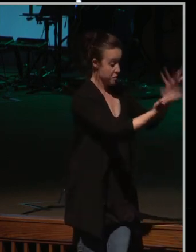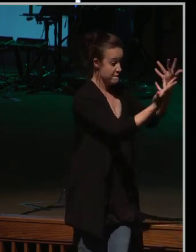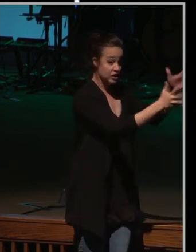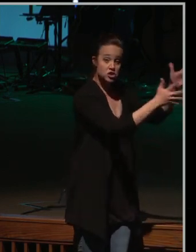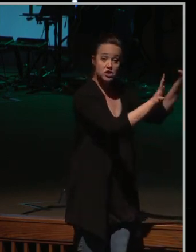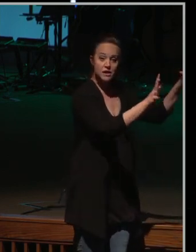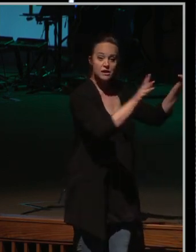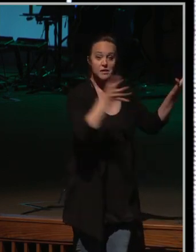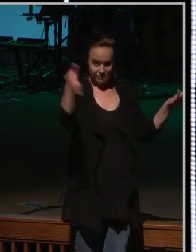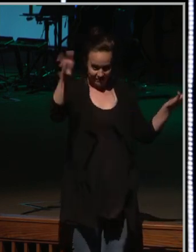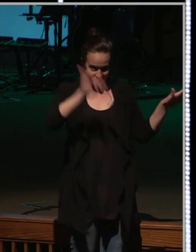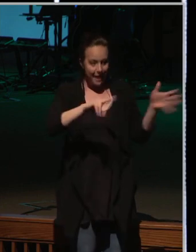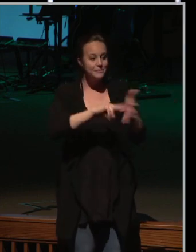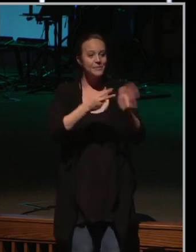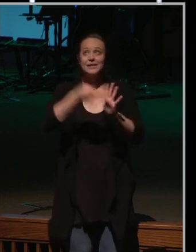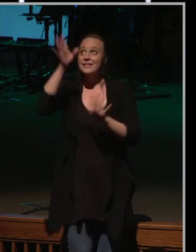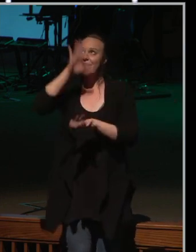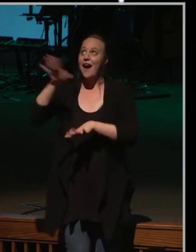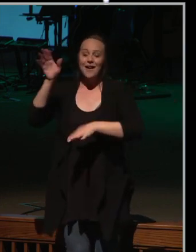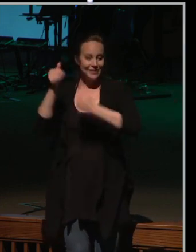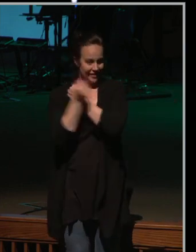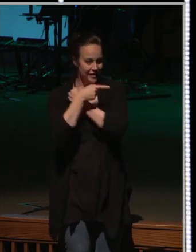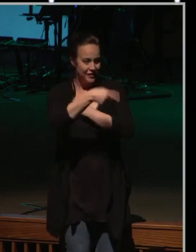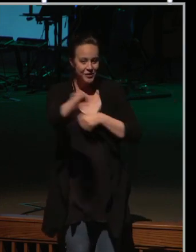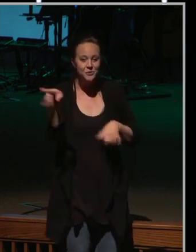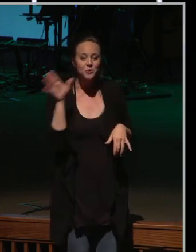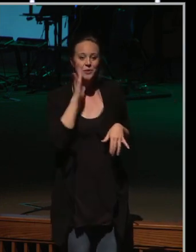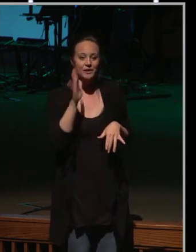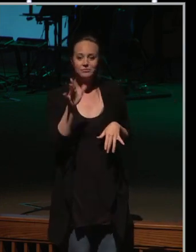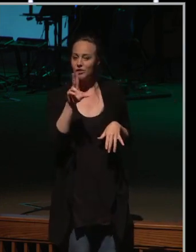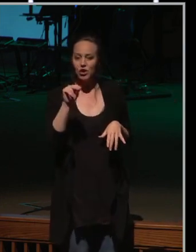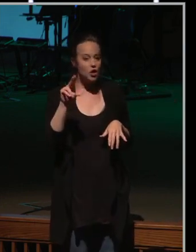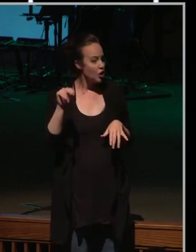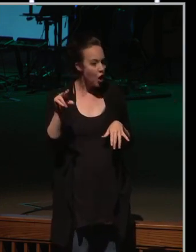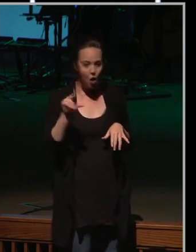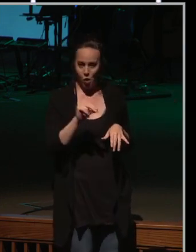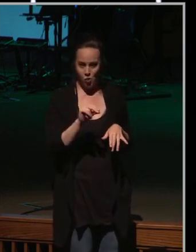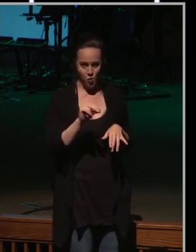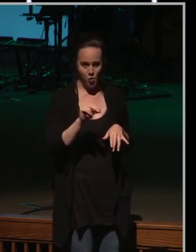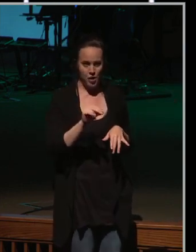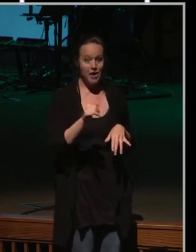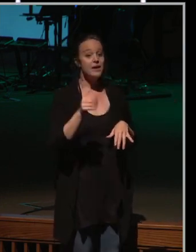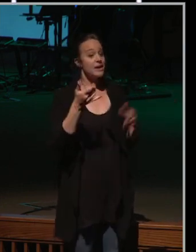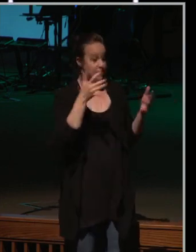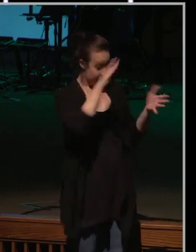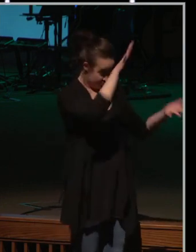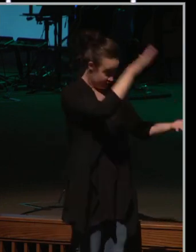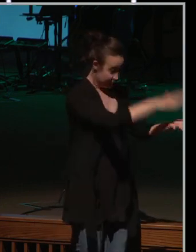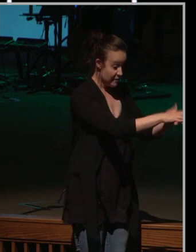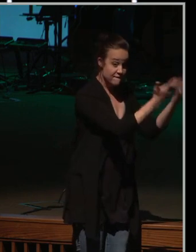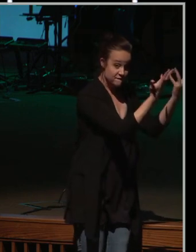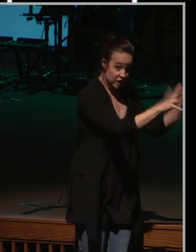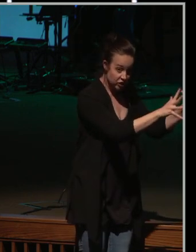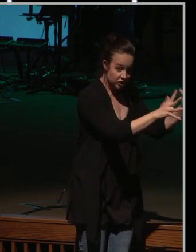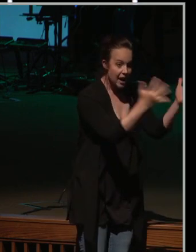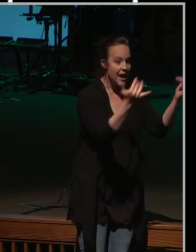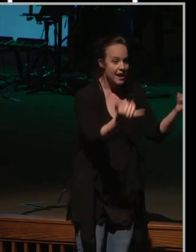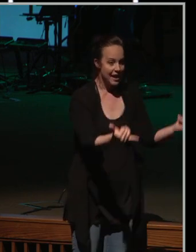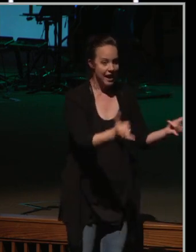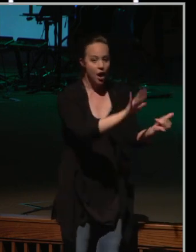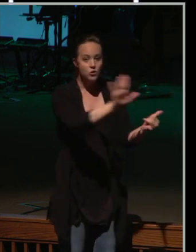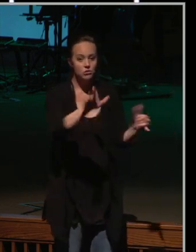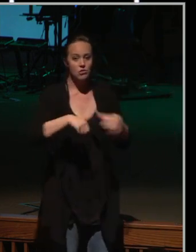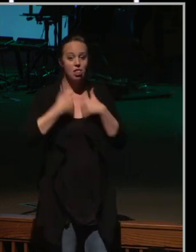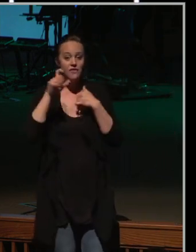things because God has already forgiven us. And we want to live lives that honor and glorify him. So packed into these